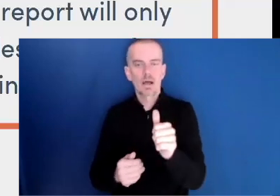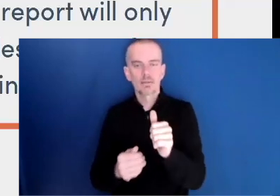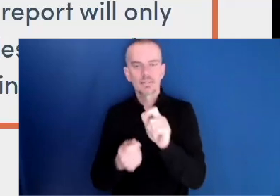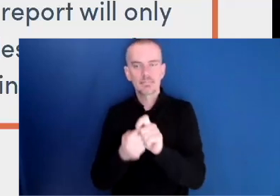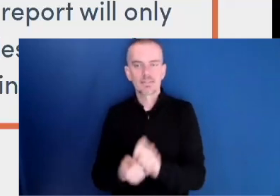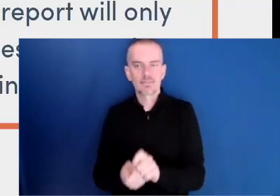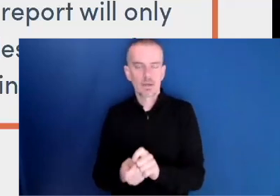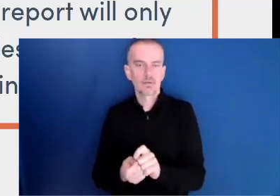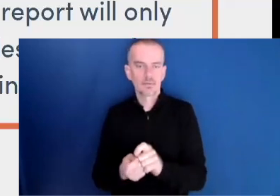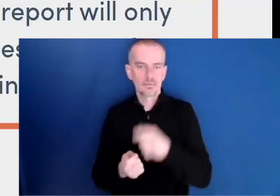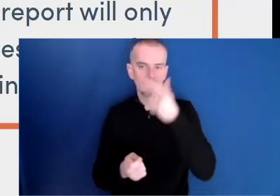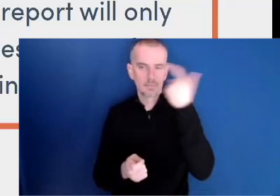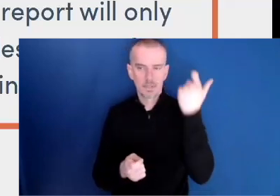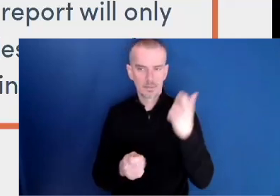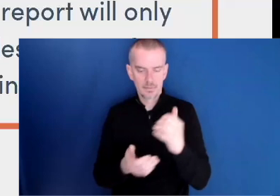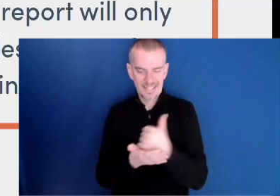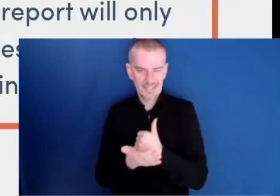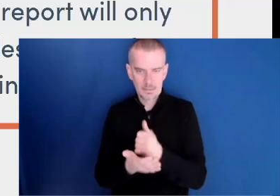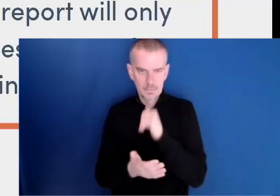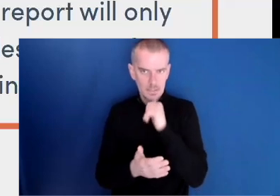income, only expenses.